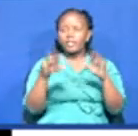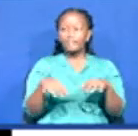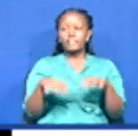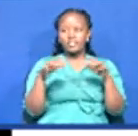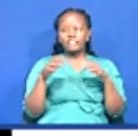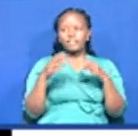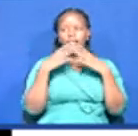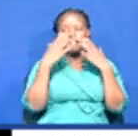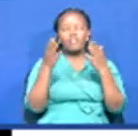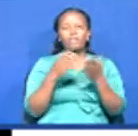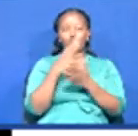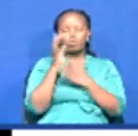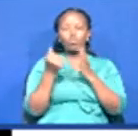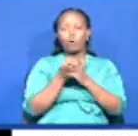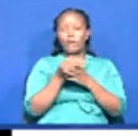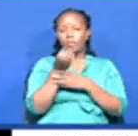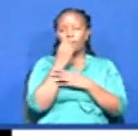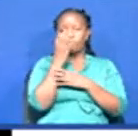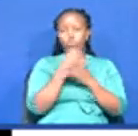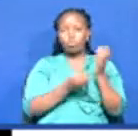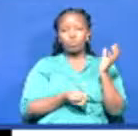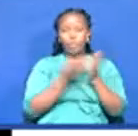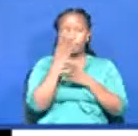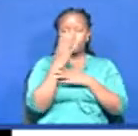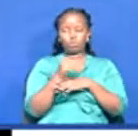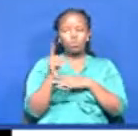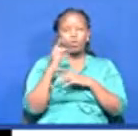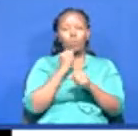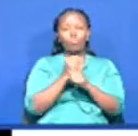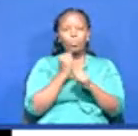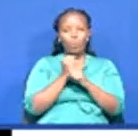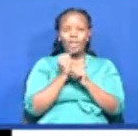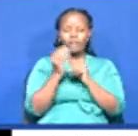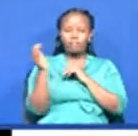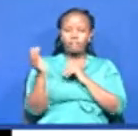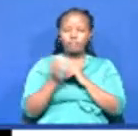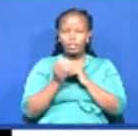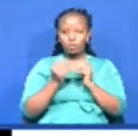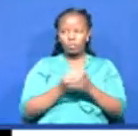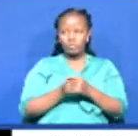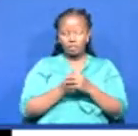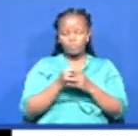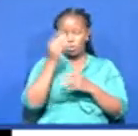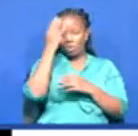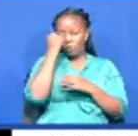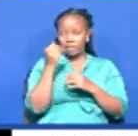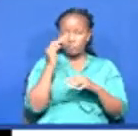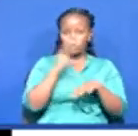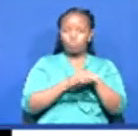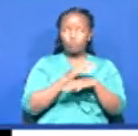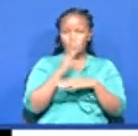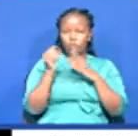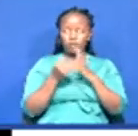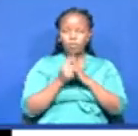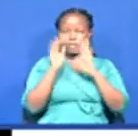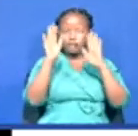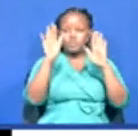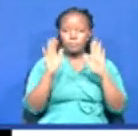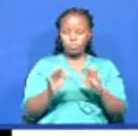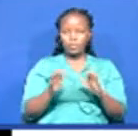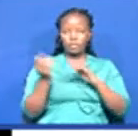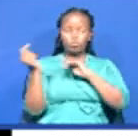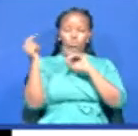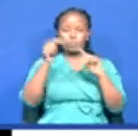food production, and therefore we work with them very, very closely. Thank you for finding it important to be here with